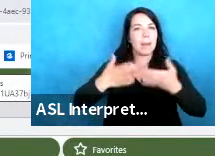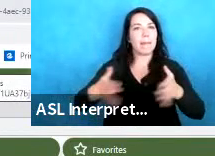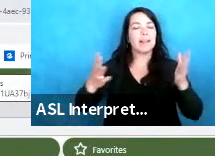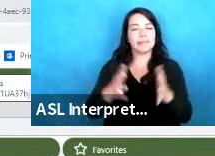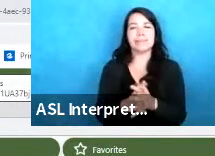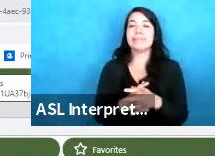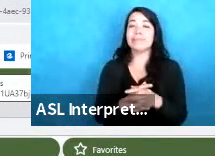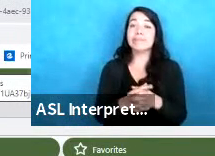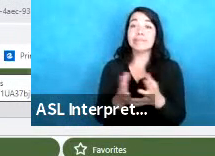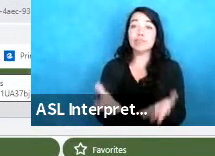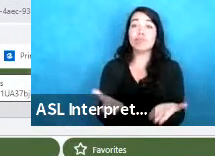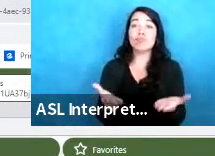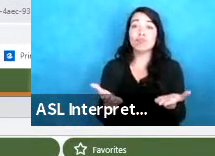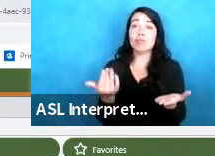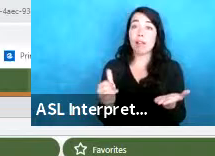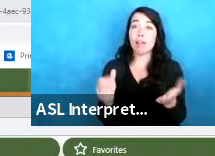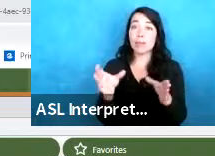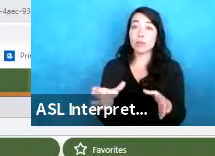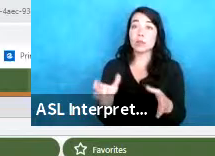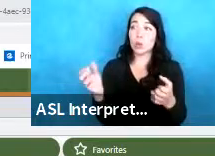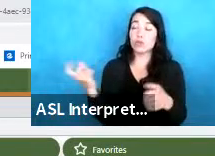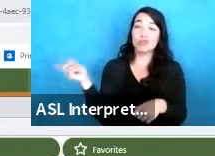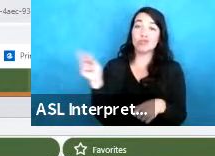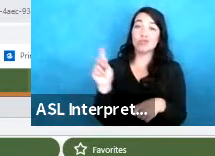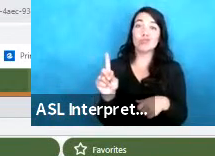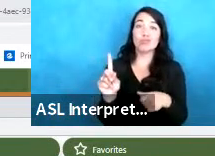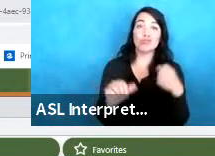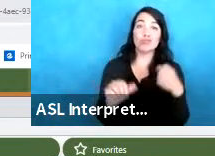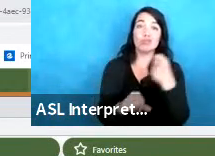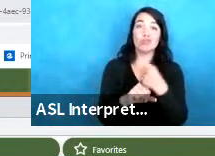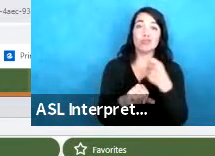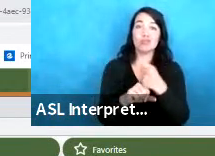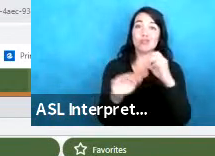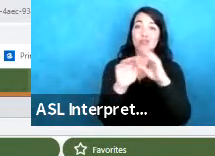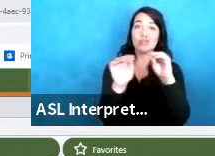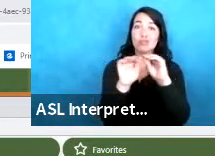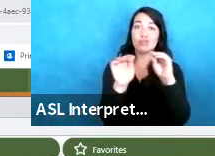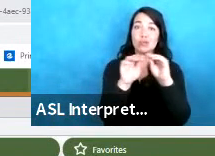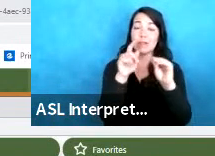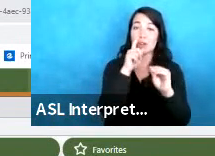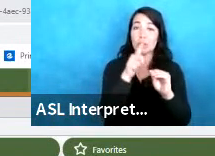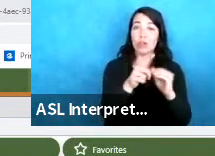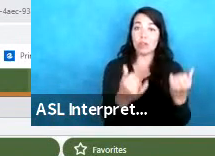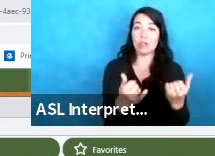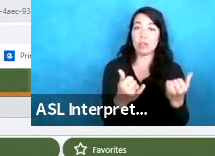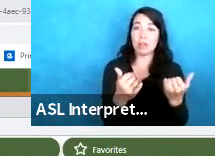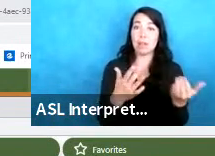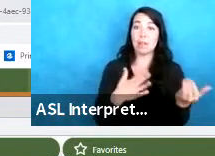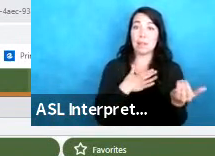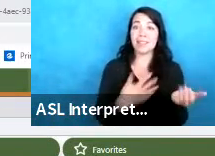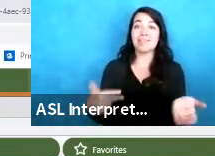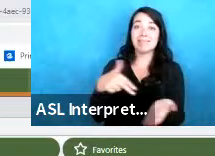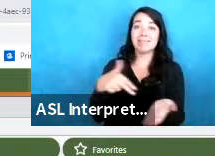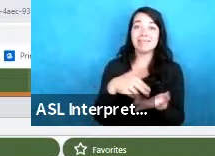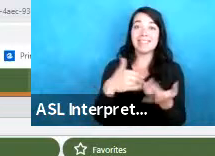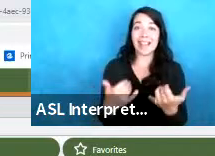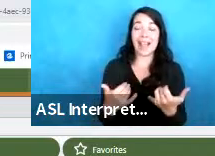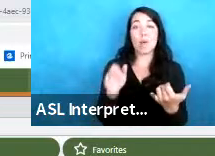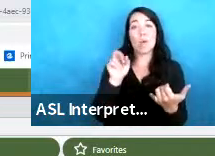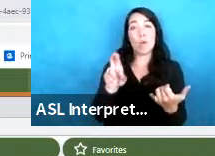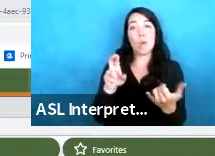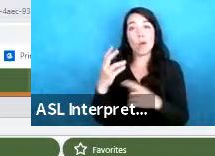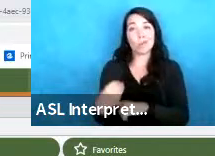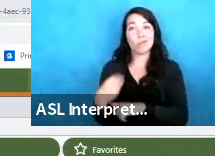There's anybody who would like to speak in favor, please rise now or through